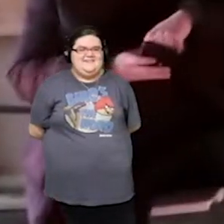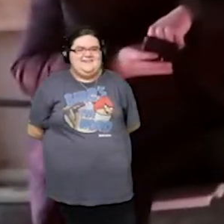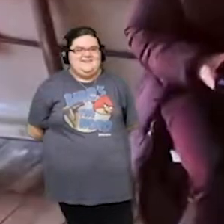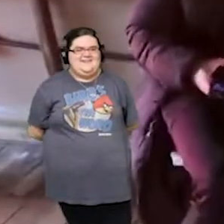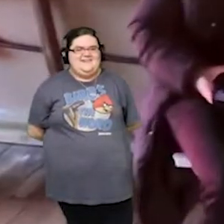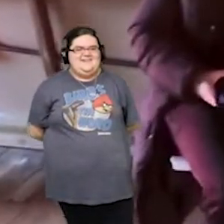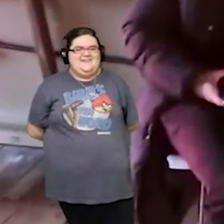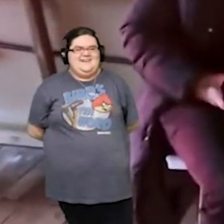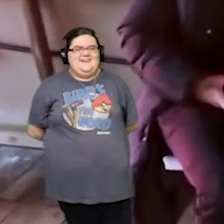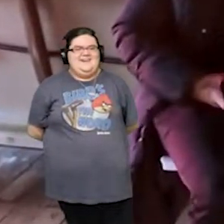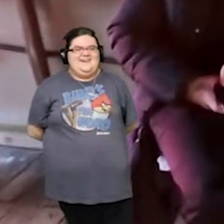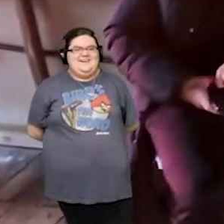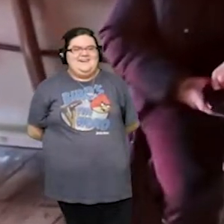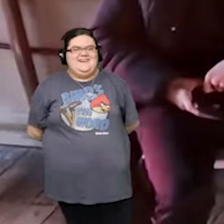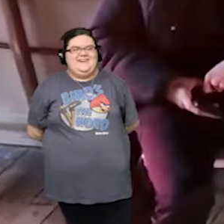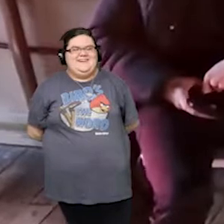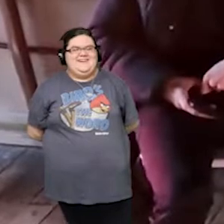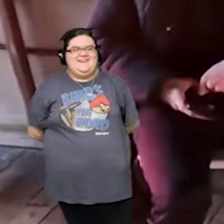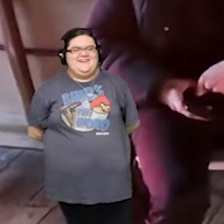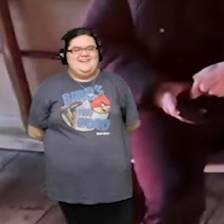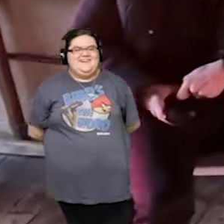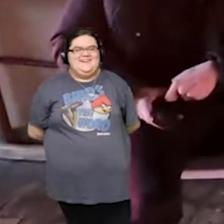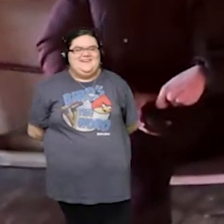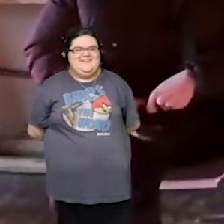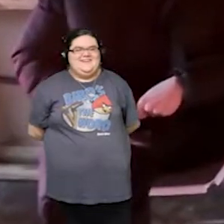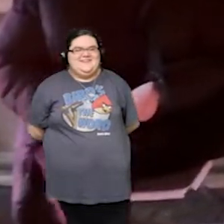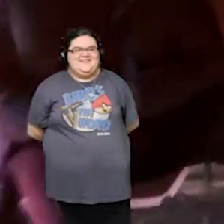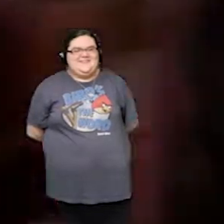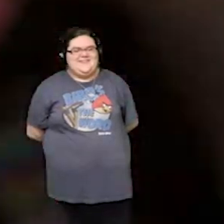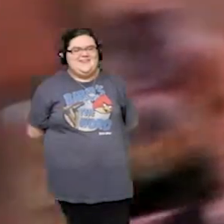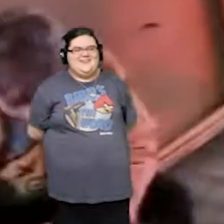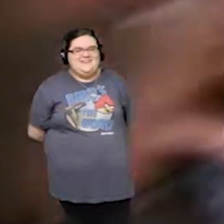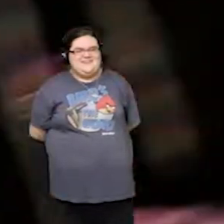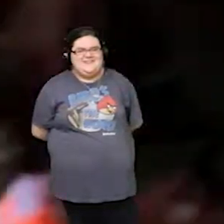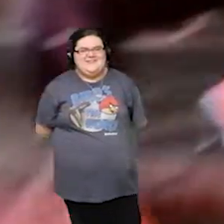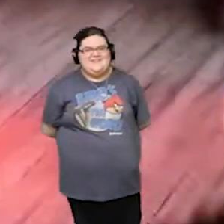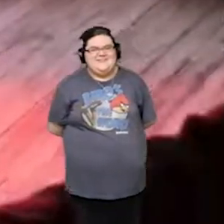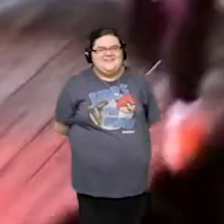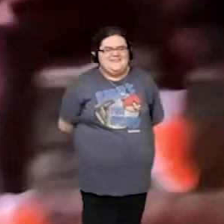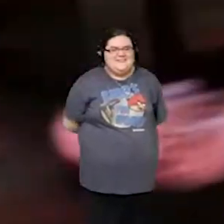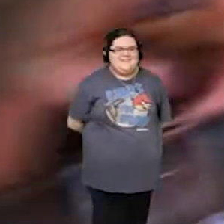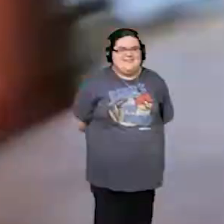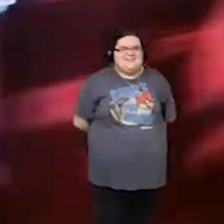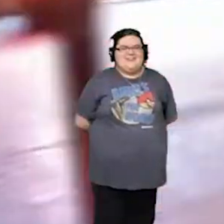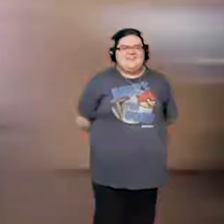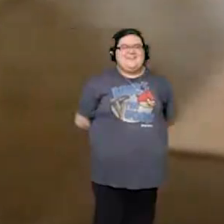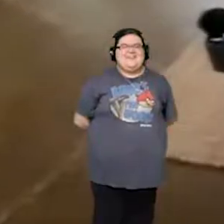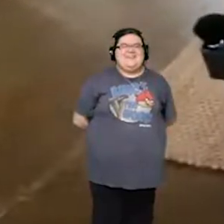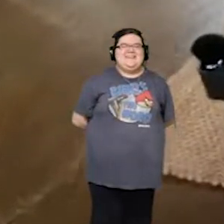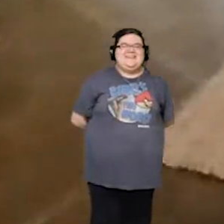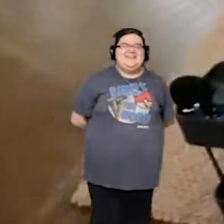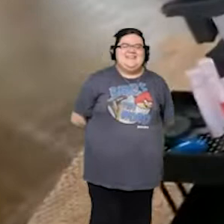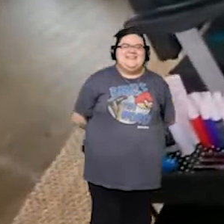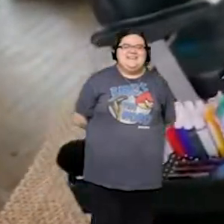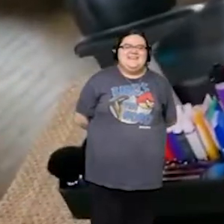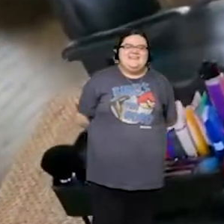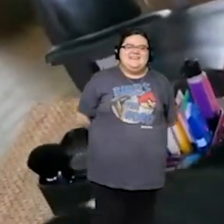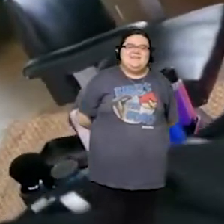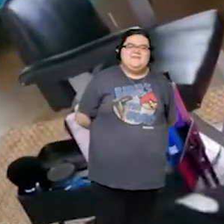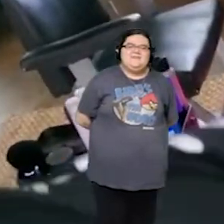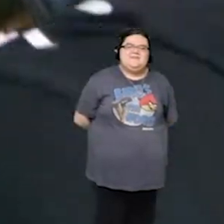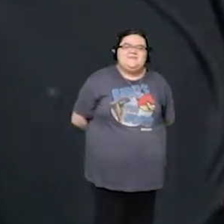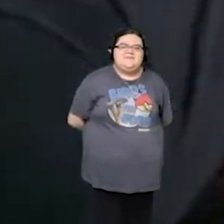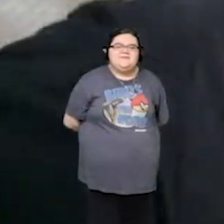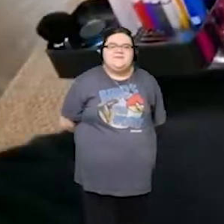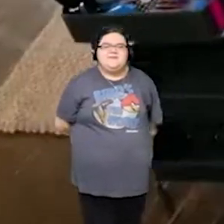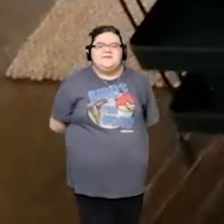after. I've been told I will, but I have to break. Okay, fine. Jeez. So that's not you then. That's not you. So then. This time around, I'm going to try and